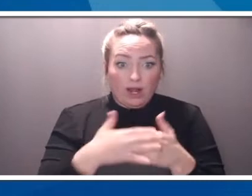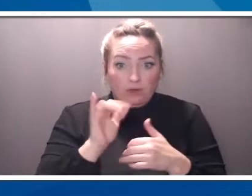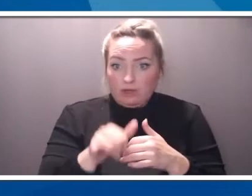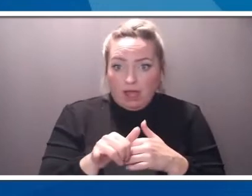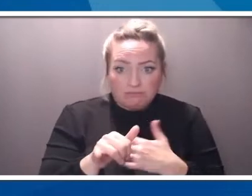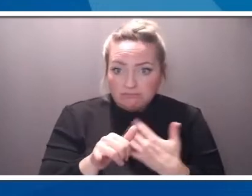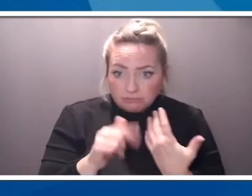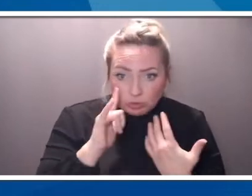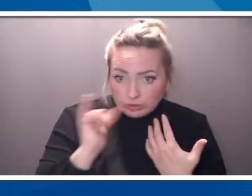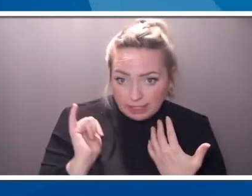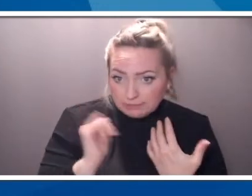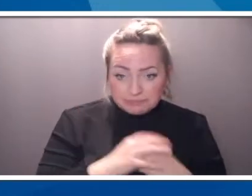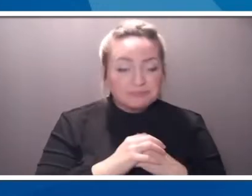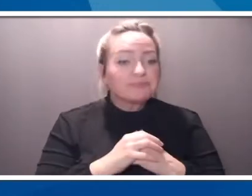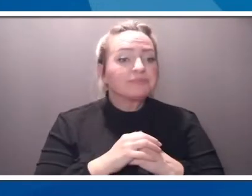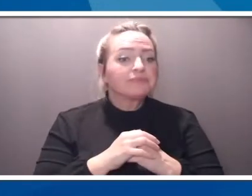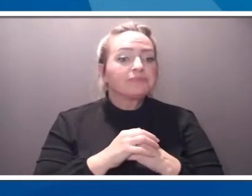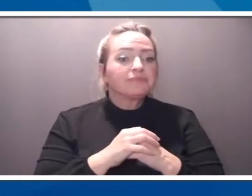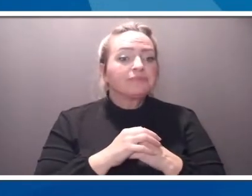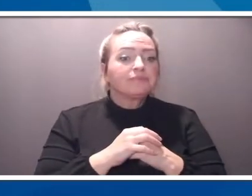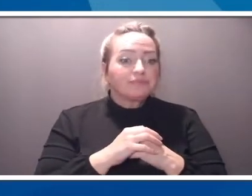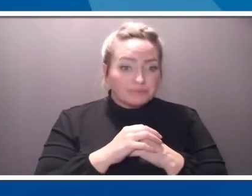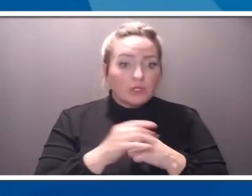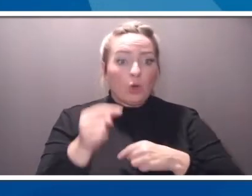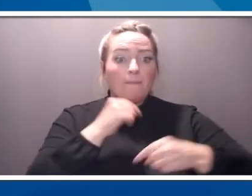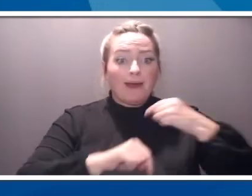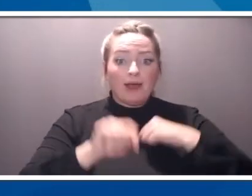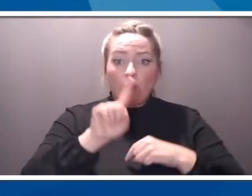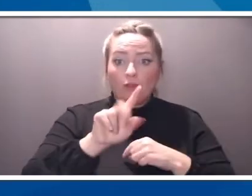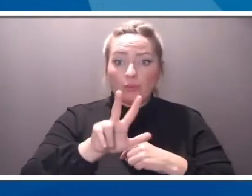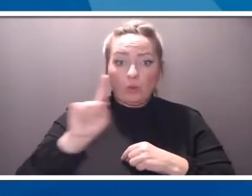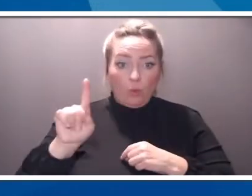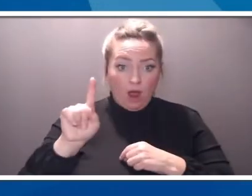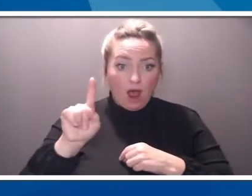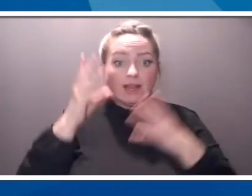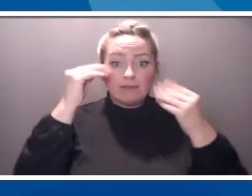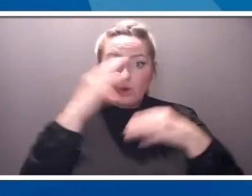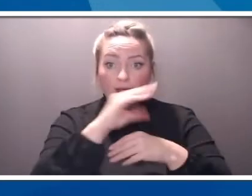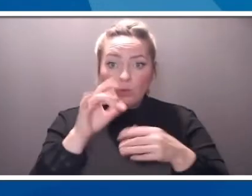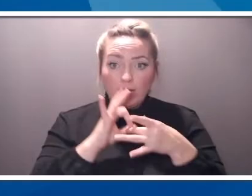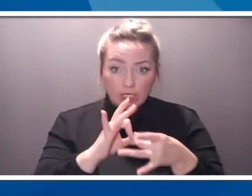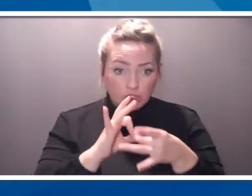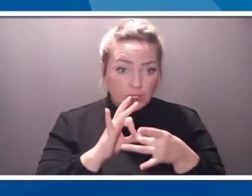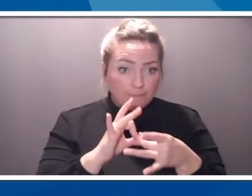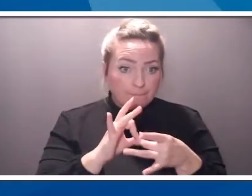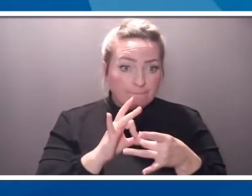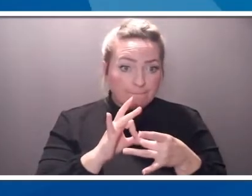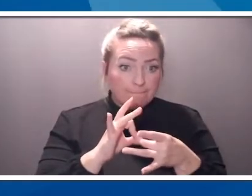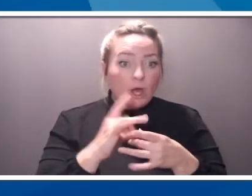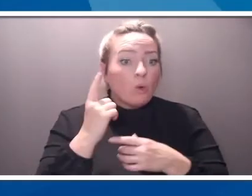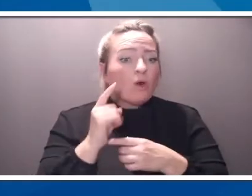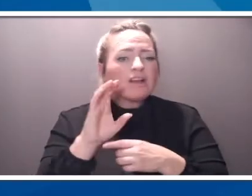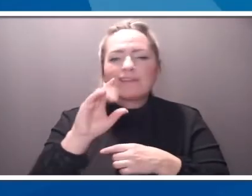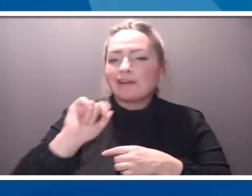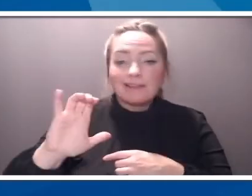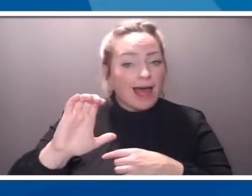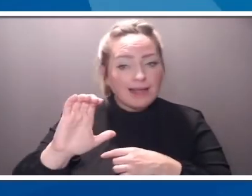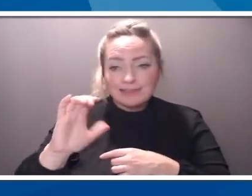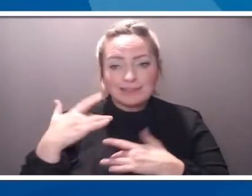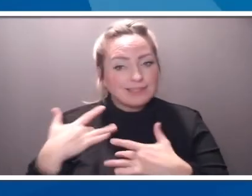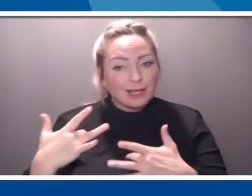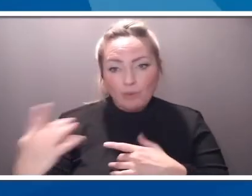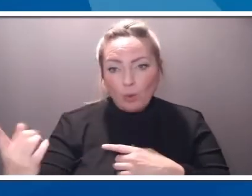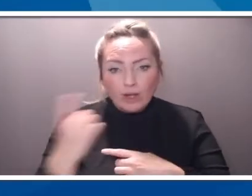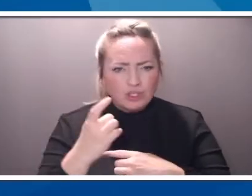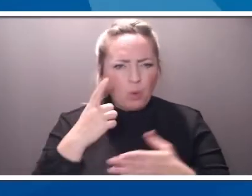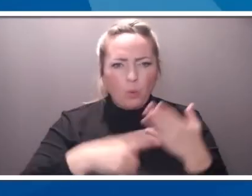descriptive enough, whatever that measure is. And going back to the 131, info and relationships, one of